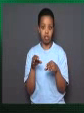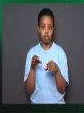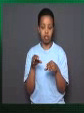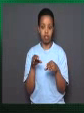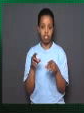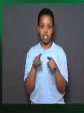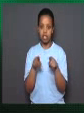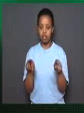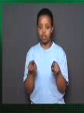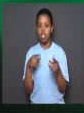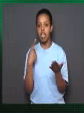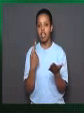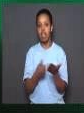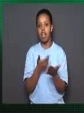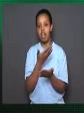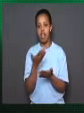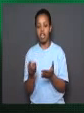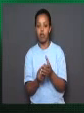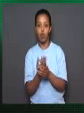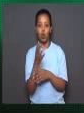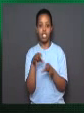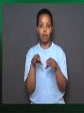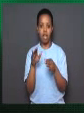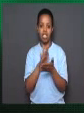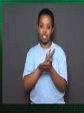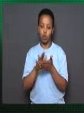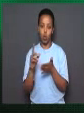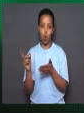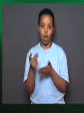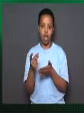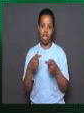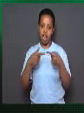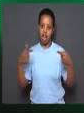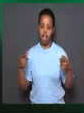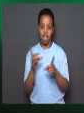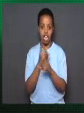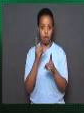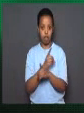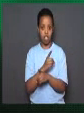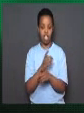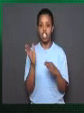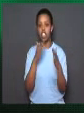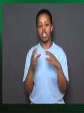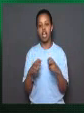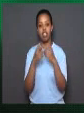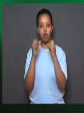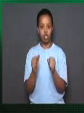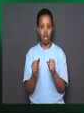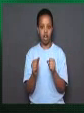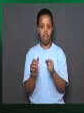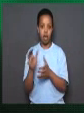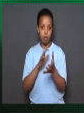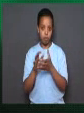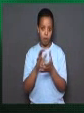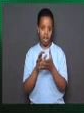While it can help to produce a pure line, the trouble with inbreeding is that it